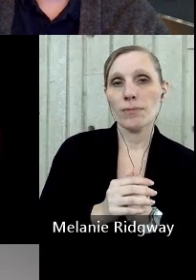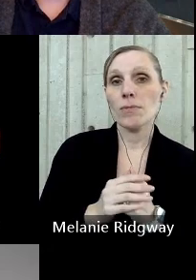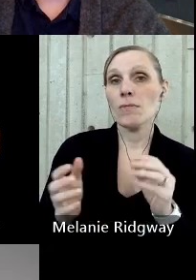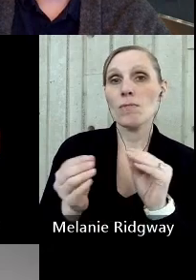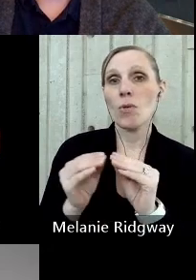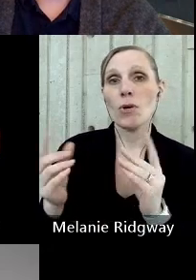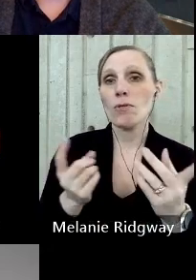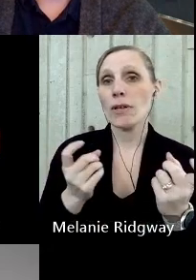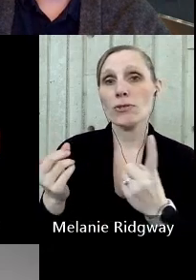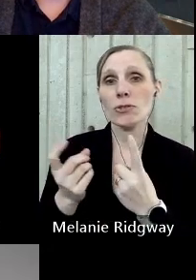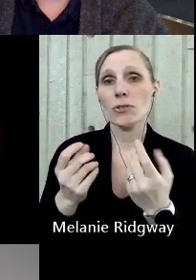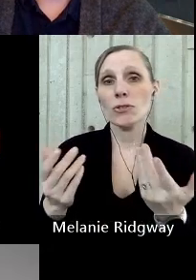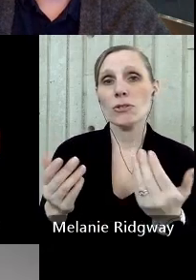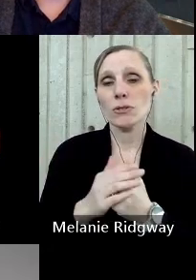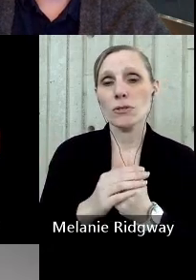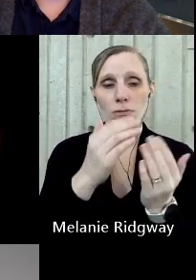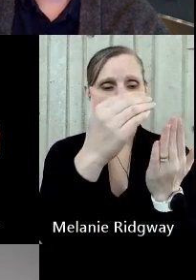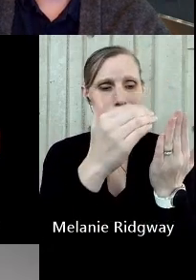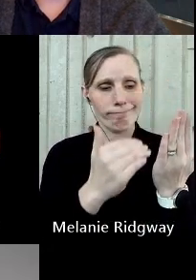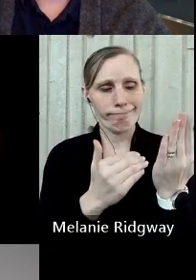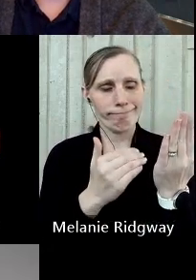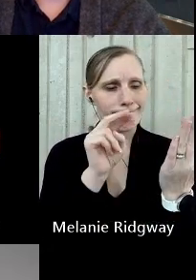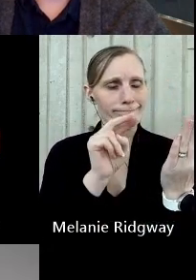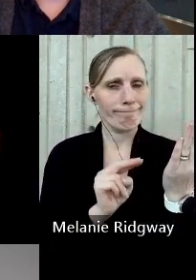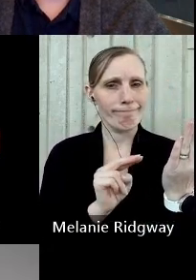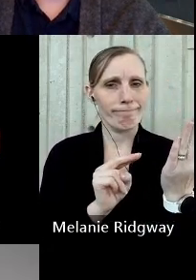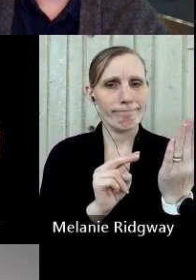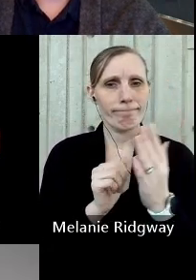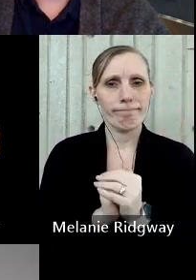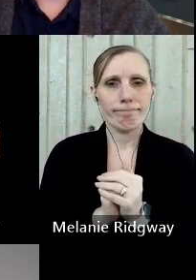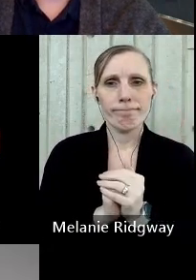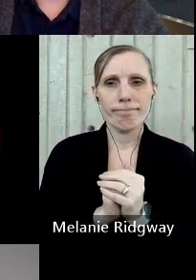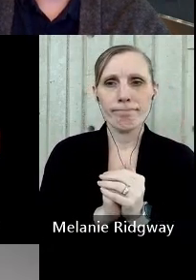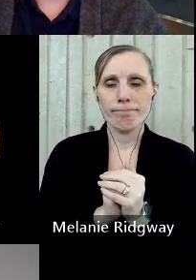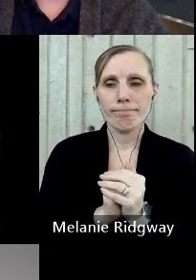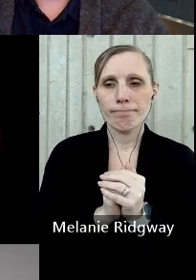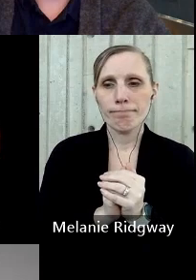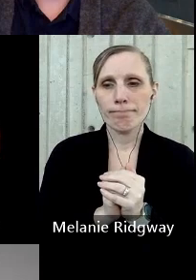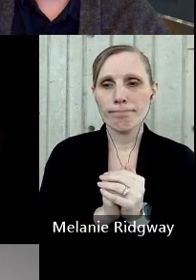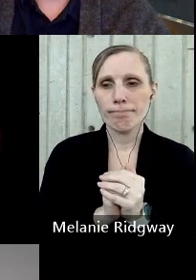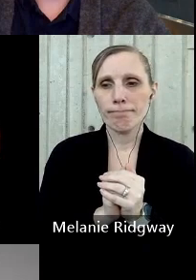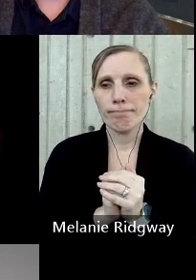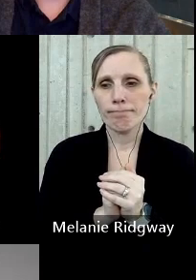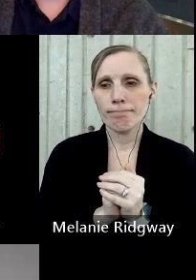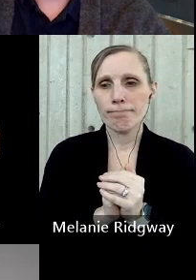here.